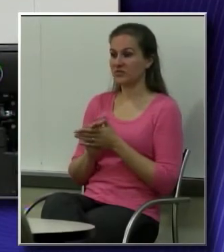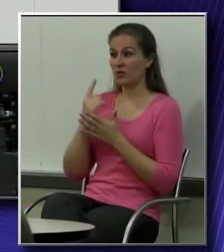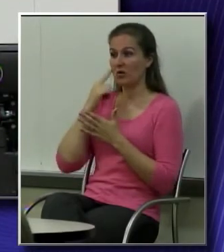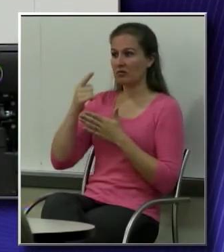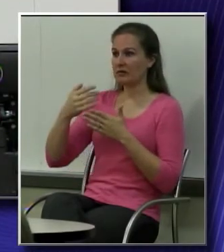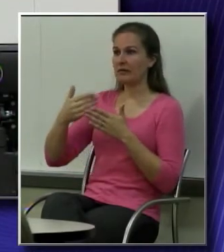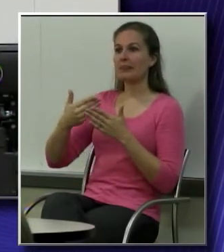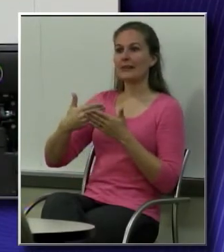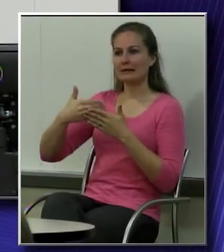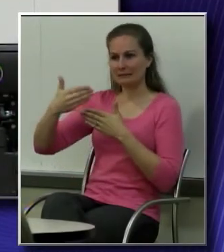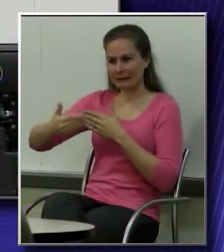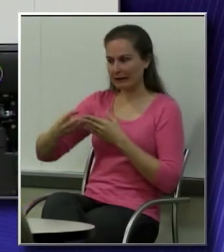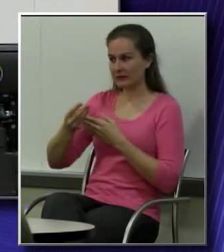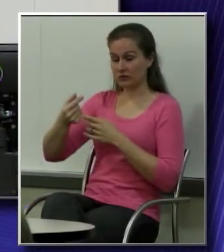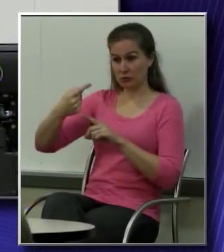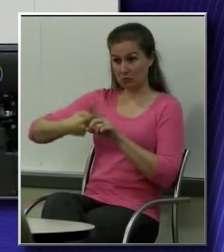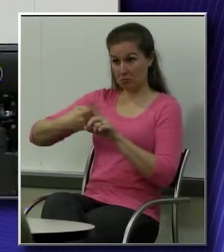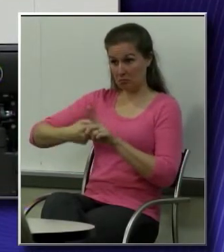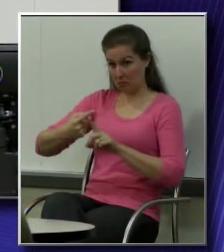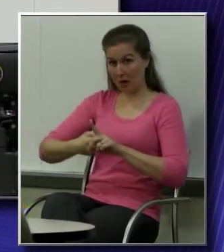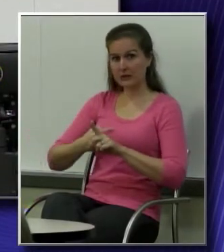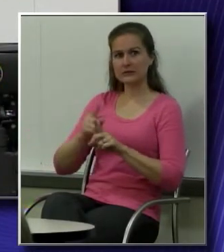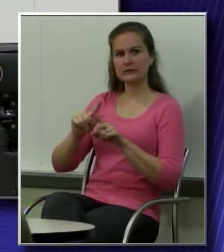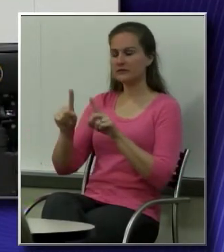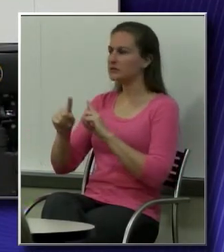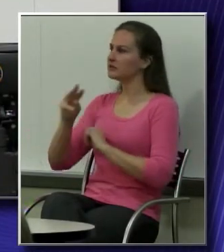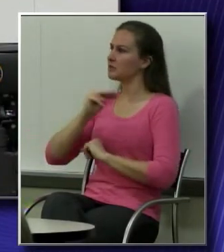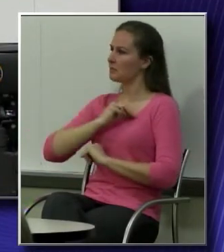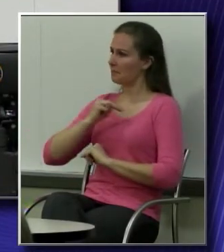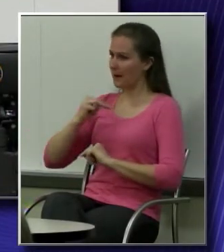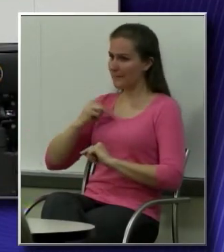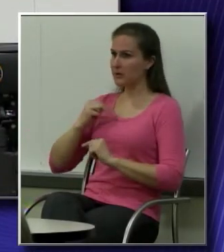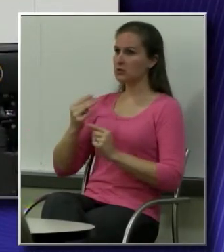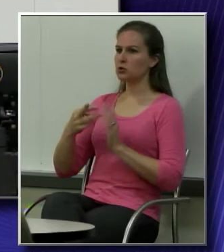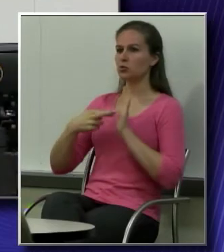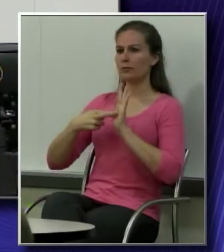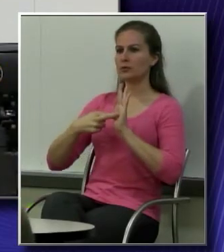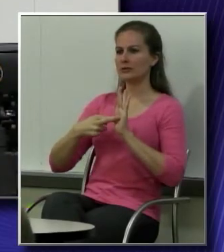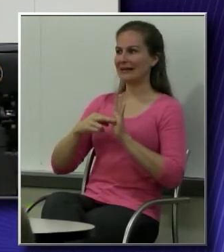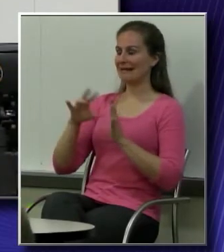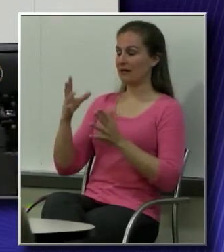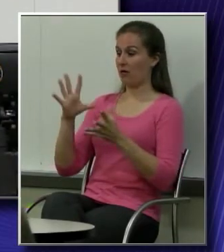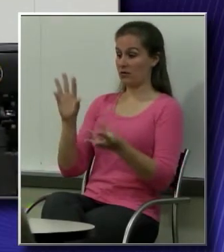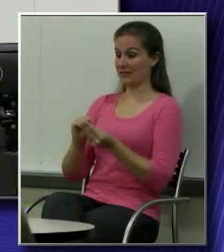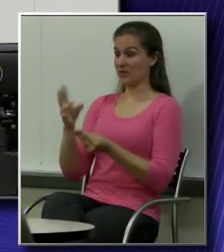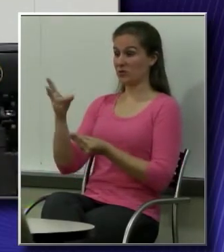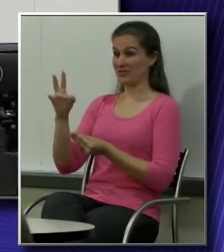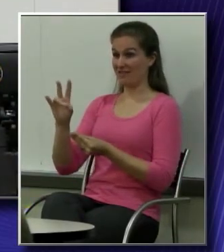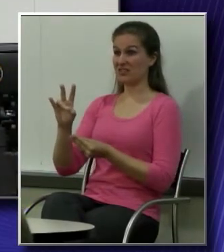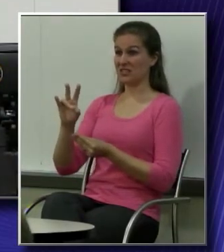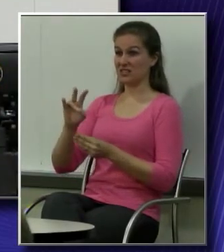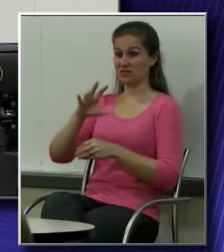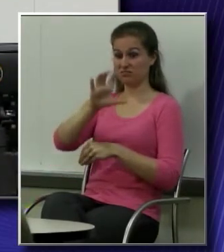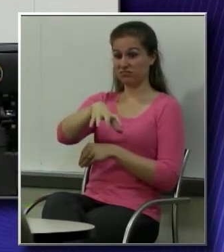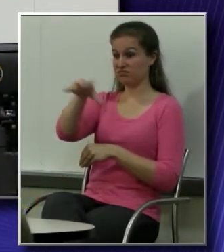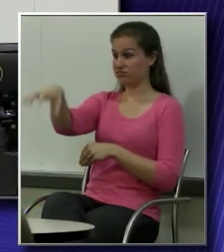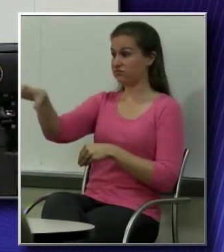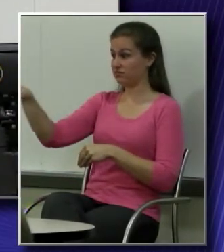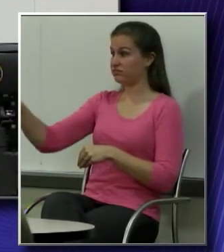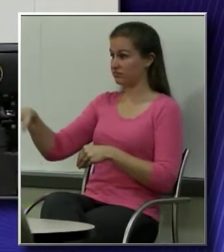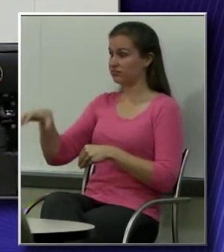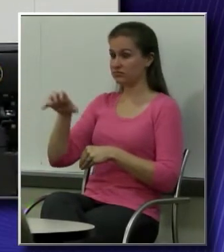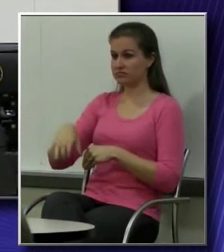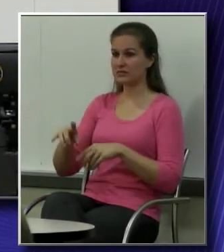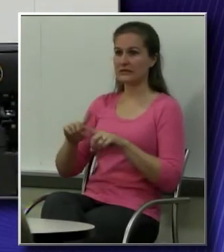Board of Governors and others representing all of our 17 campuses, including trustees,